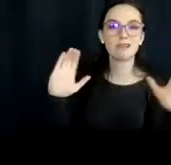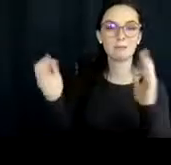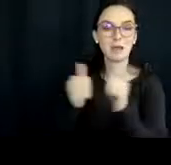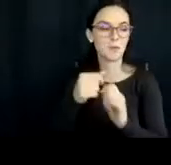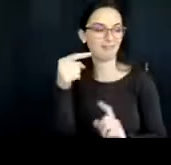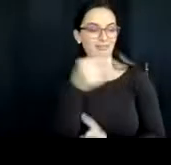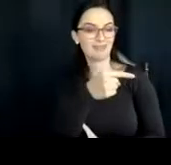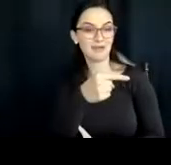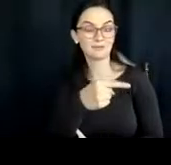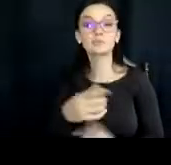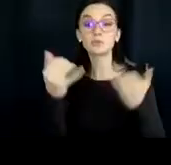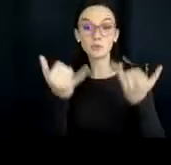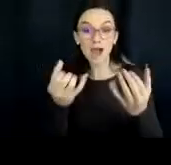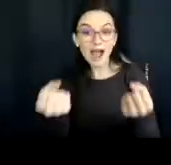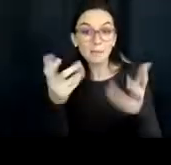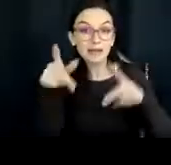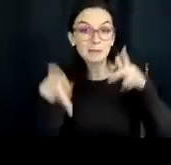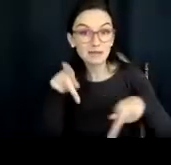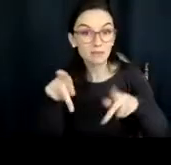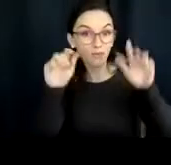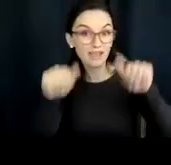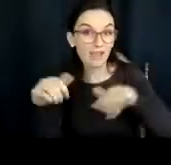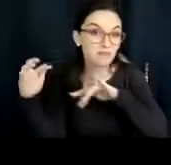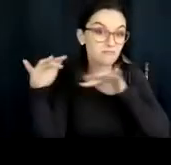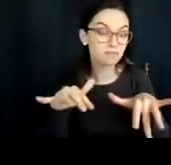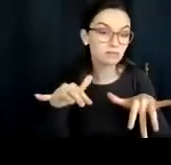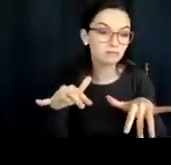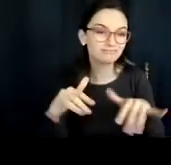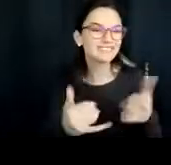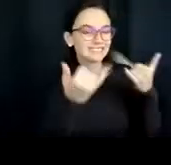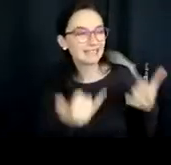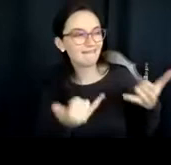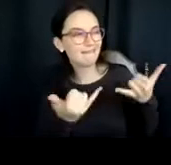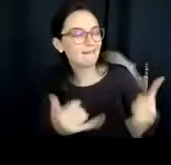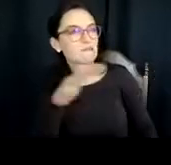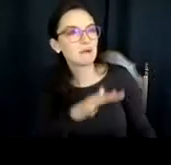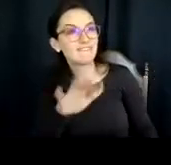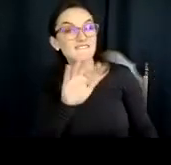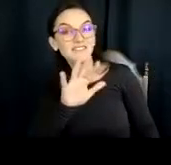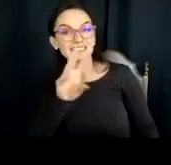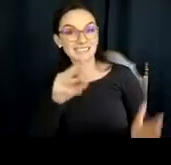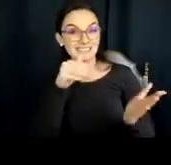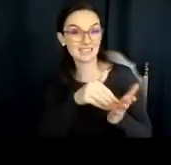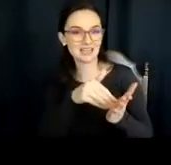now? Right now the capacity is about 56,000. Wow.